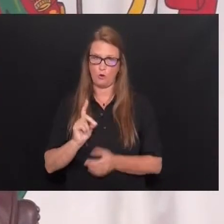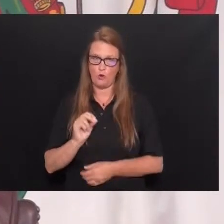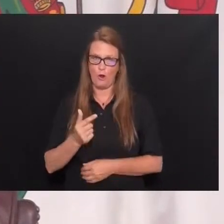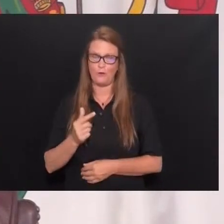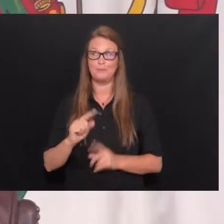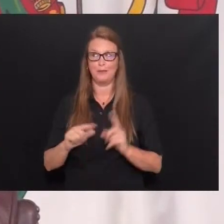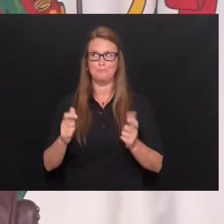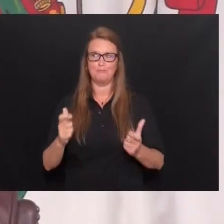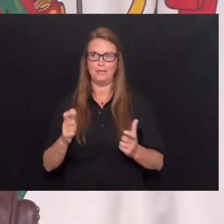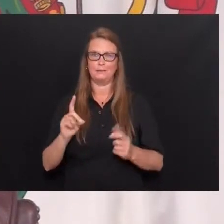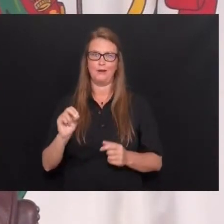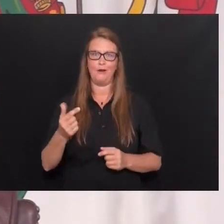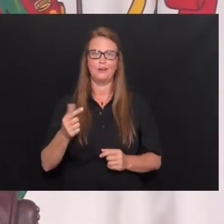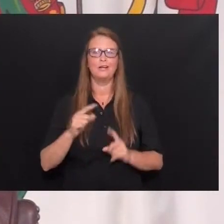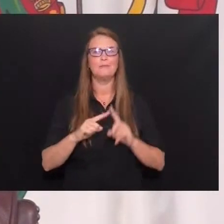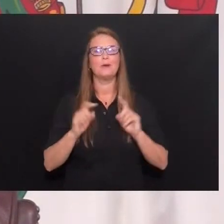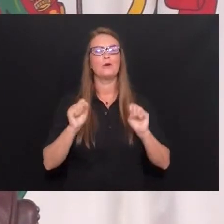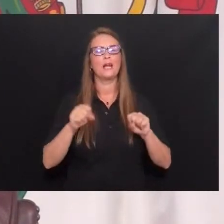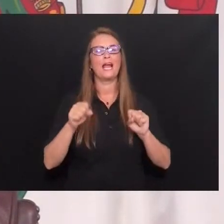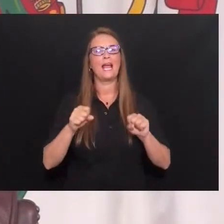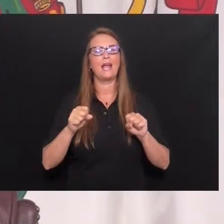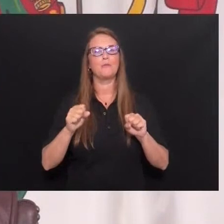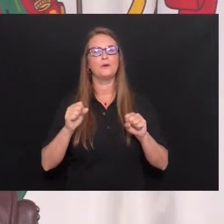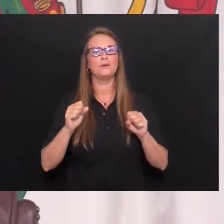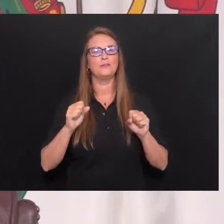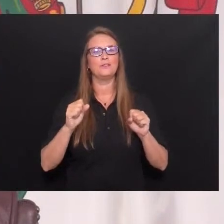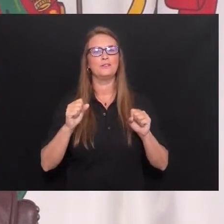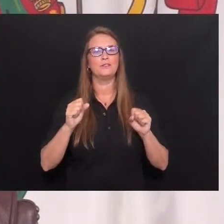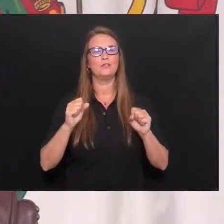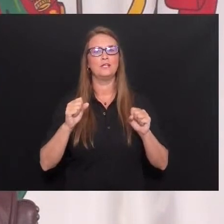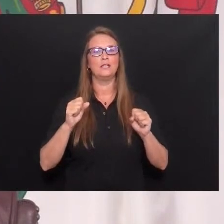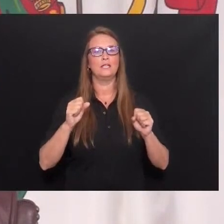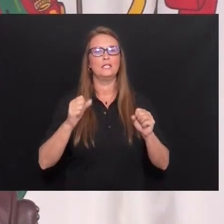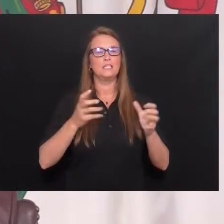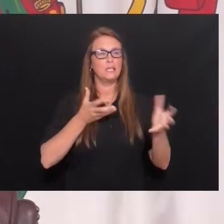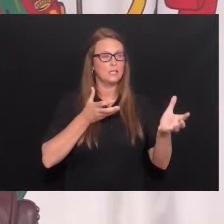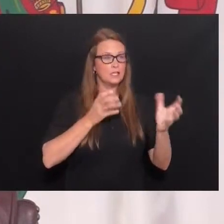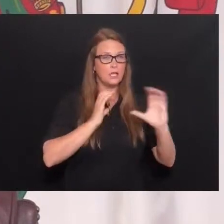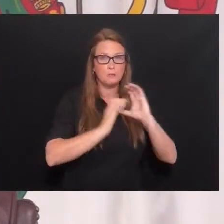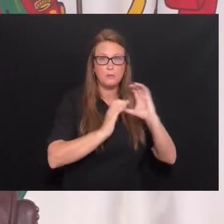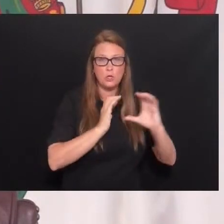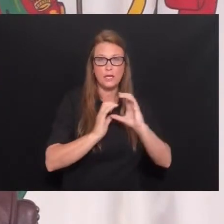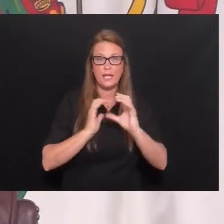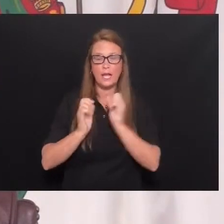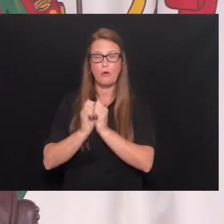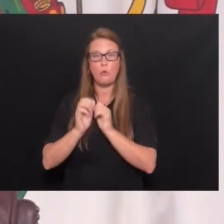able to do is we're able to get in front right now of a lot of kids.